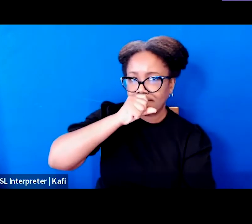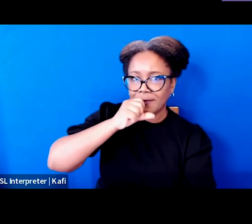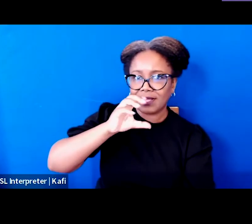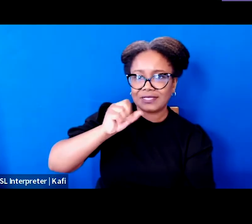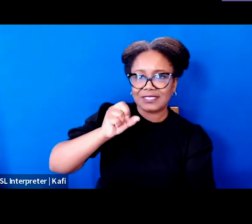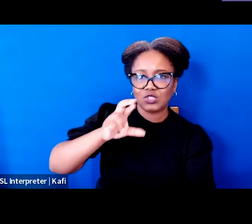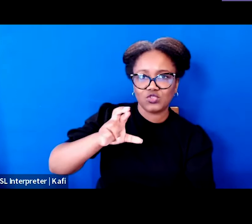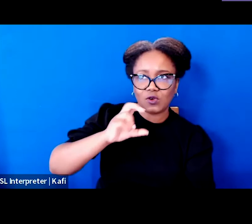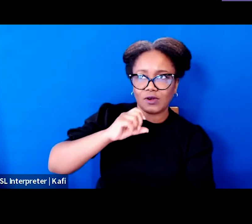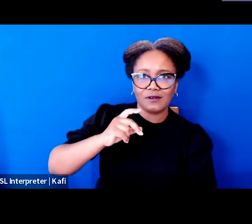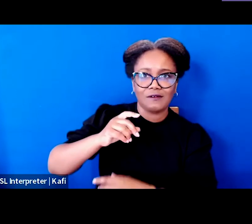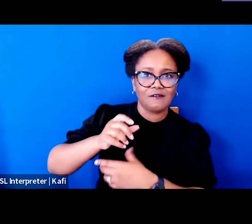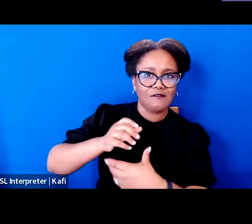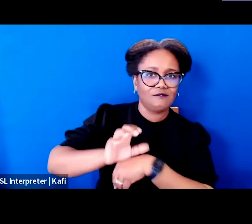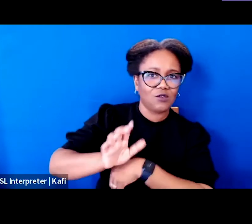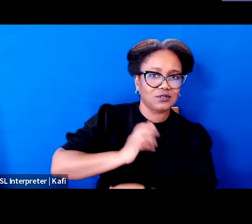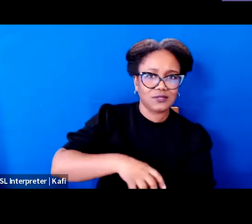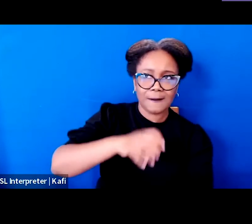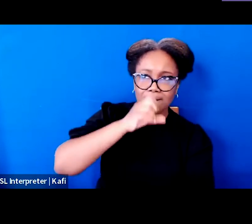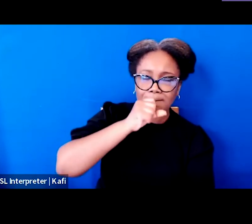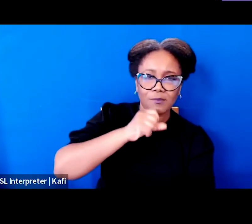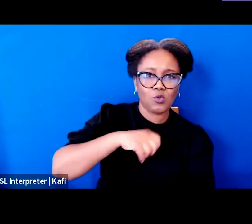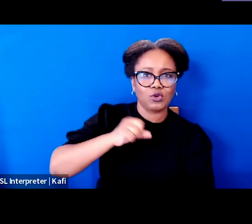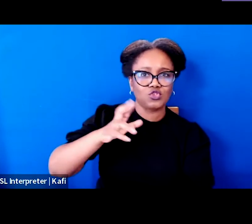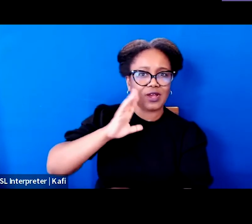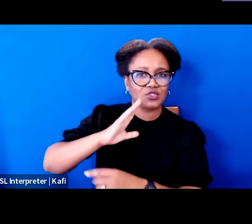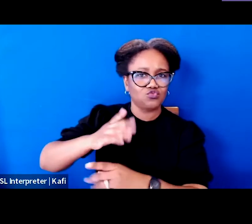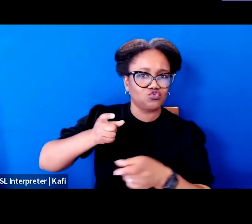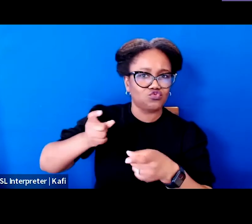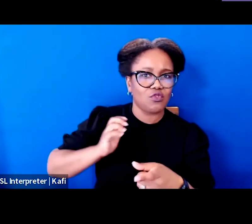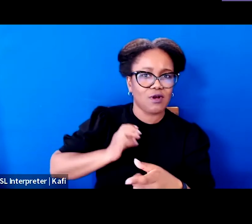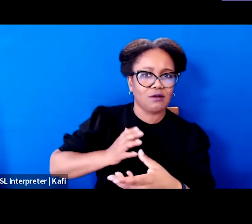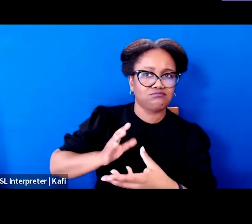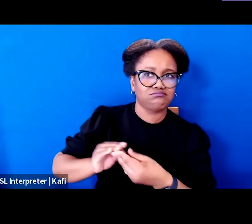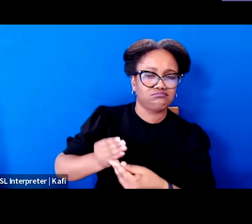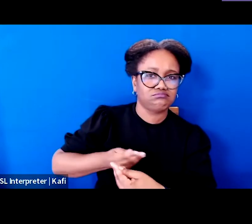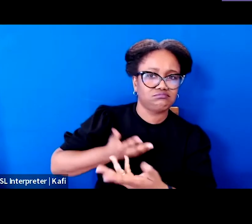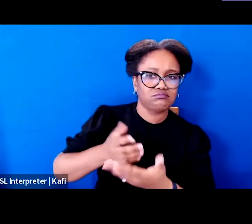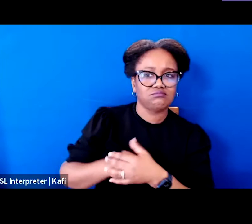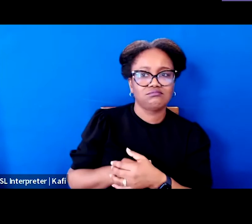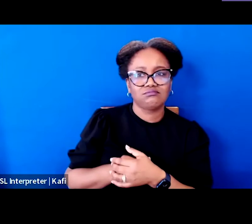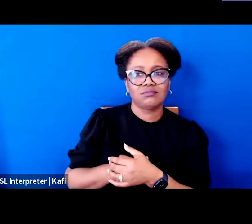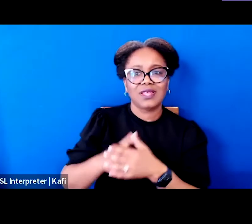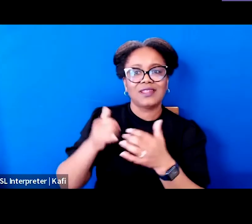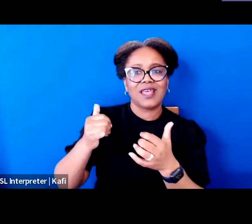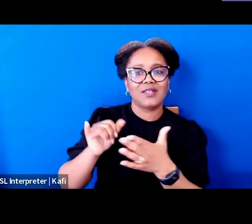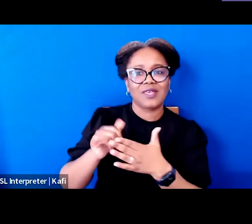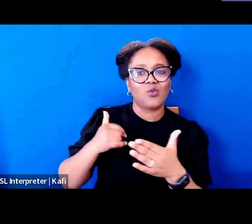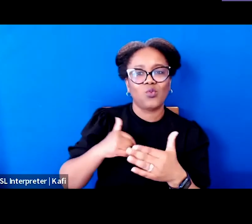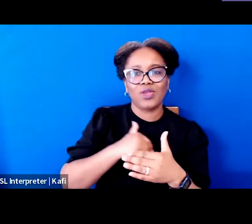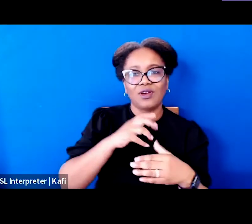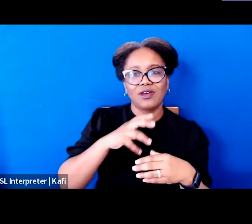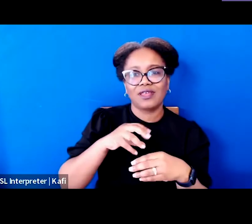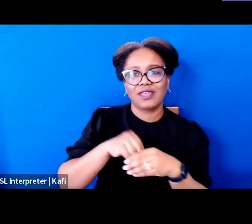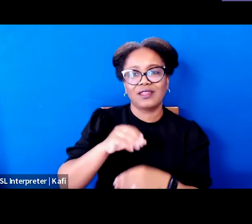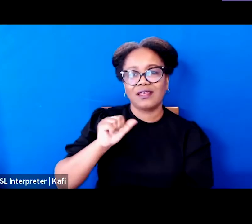doing, whether that's at Line 3, which is now the pipeline has oil flowing through it, or Winnemucca